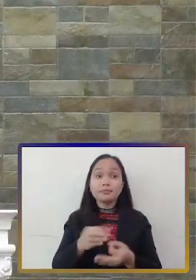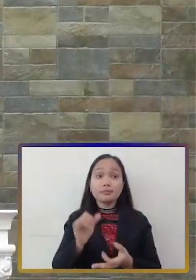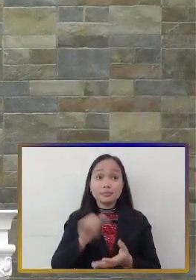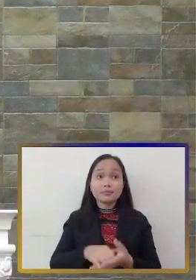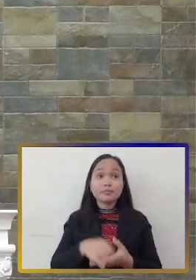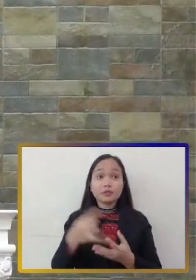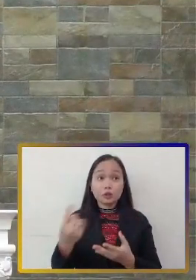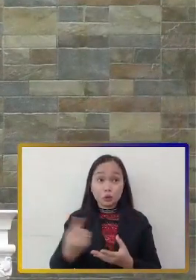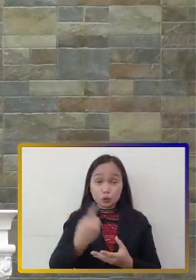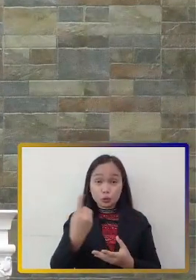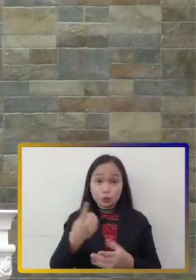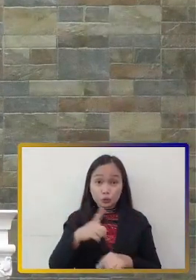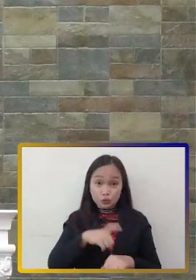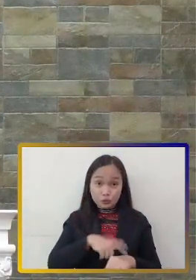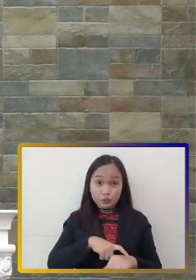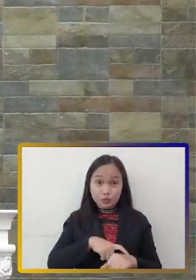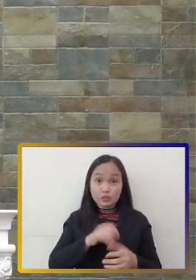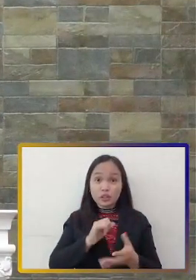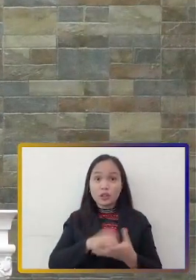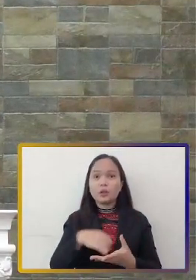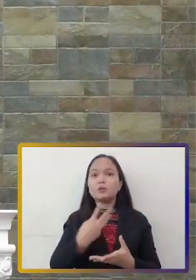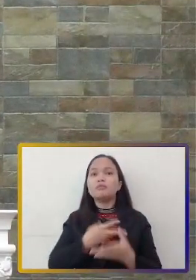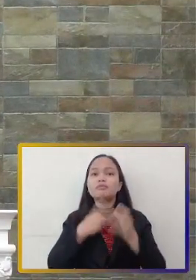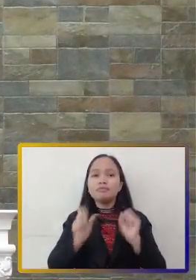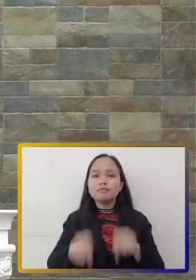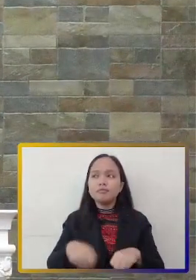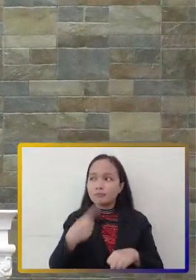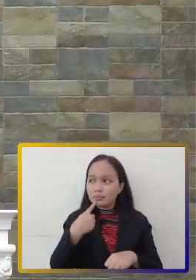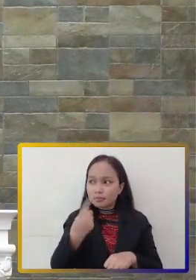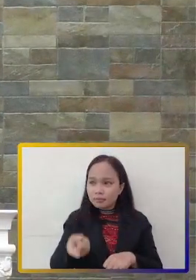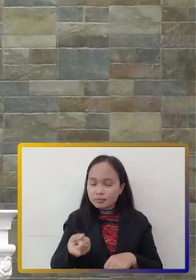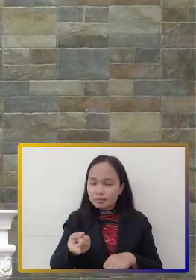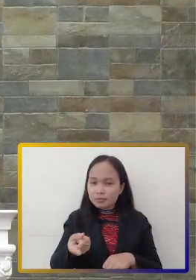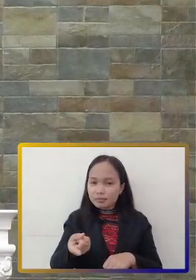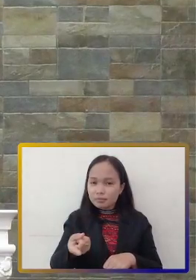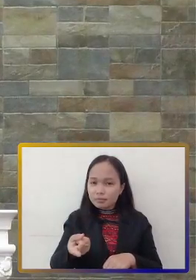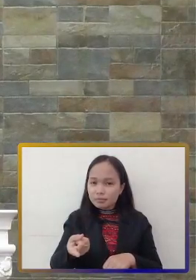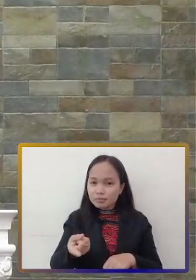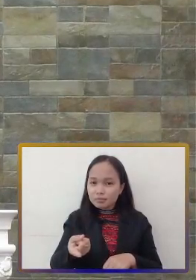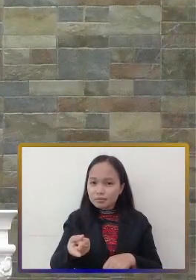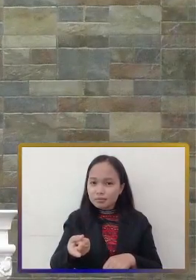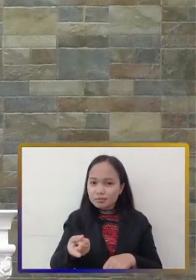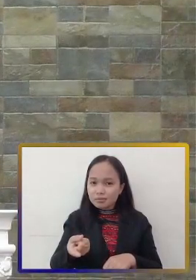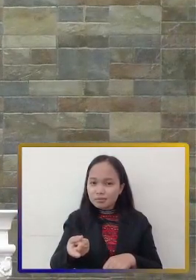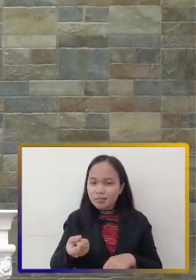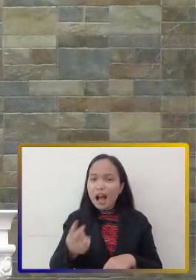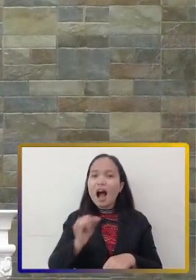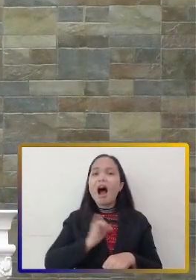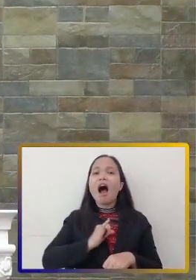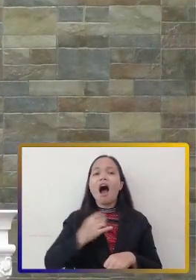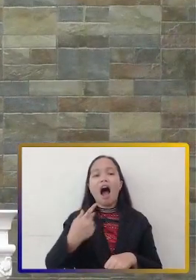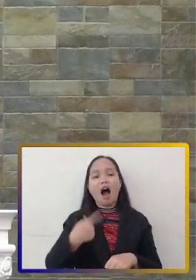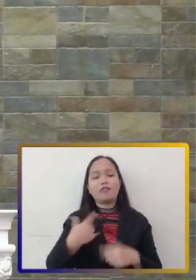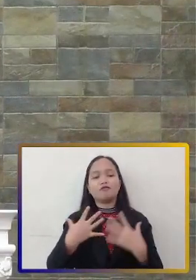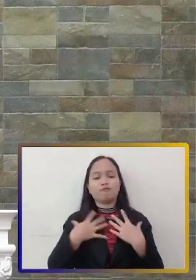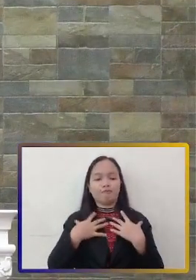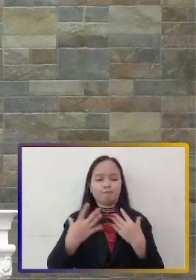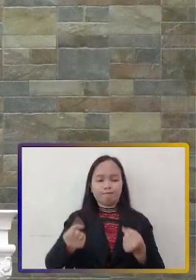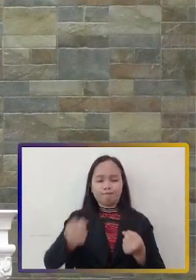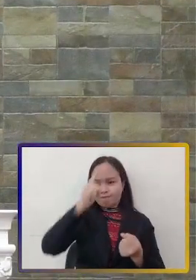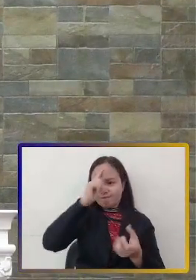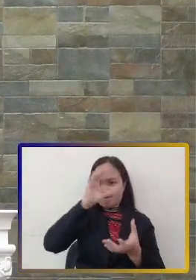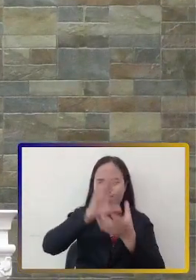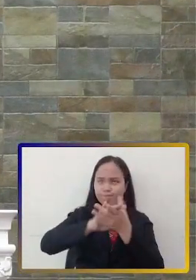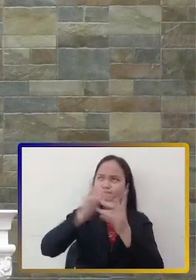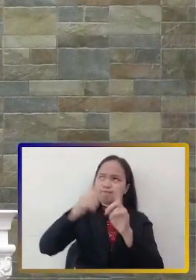only time na masasabi natin, yes, mayroong ako stronghold ng Diyos at hindi ng